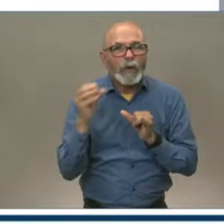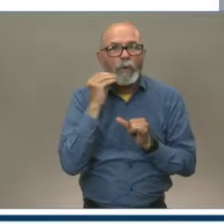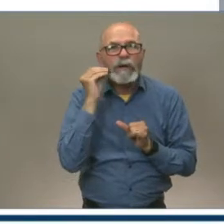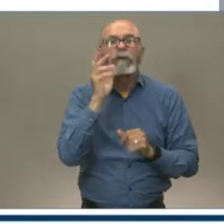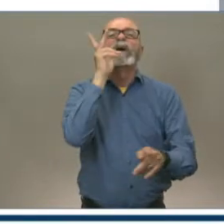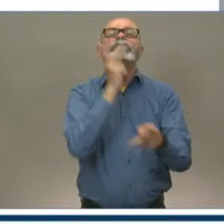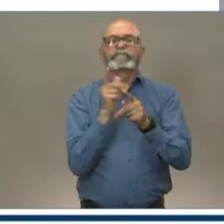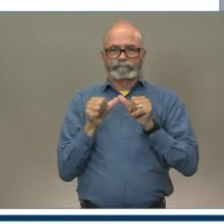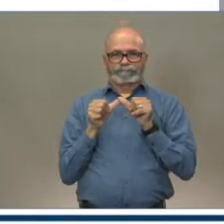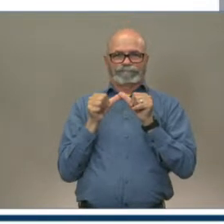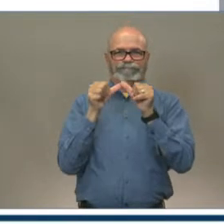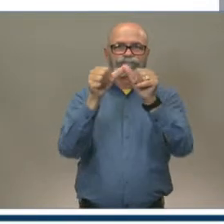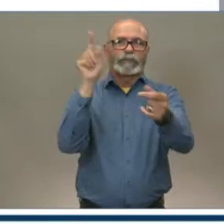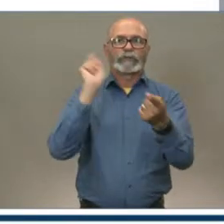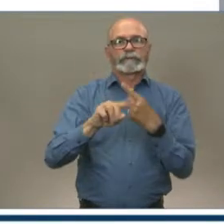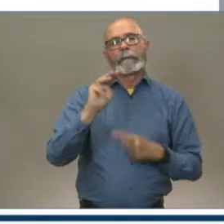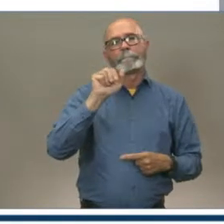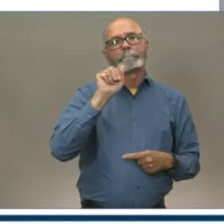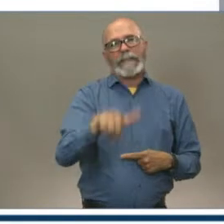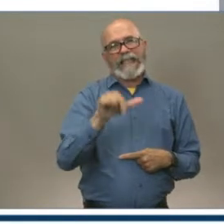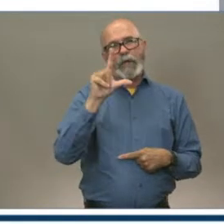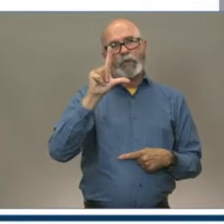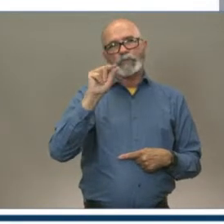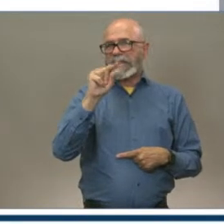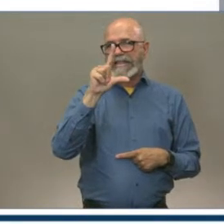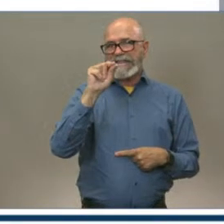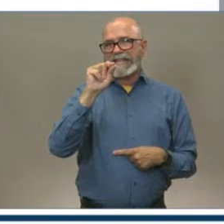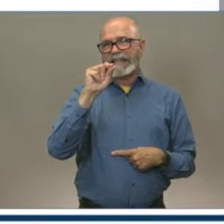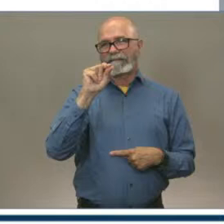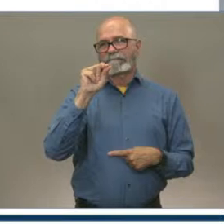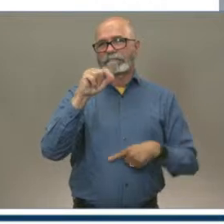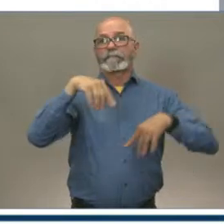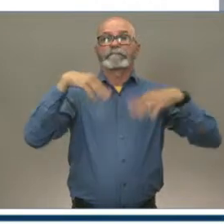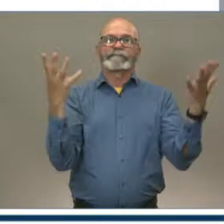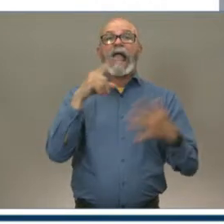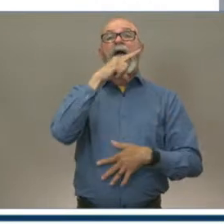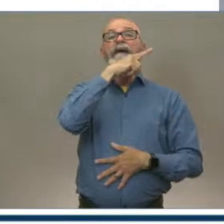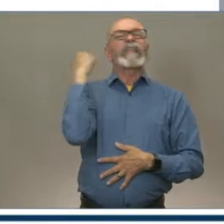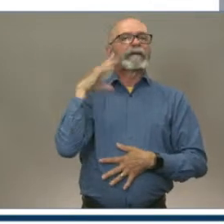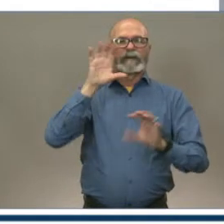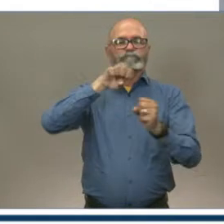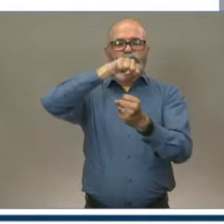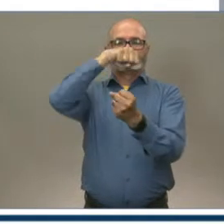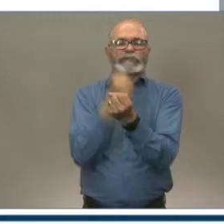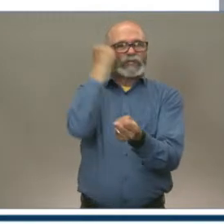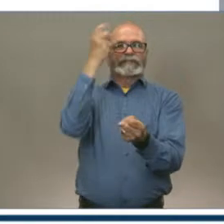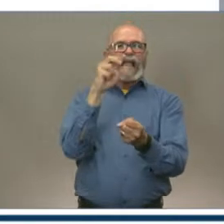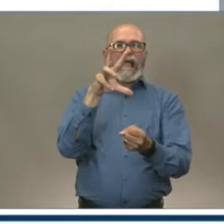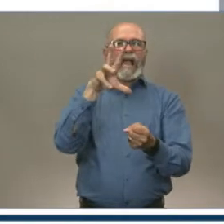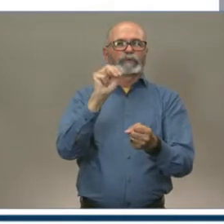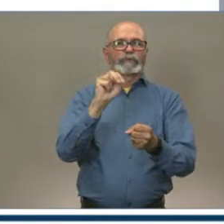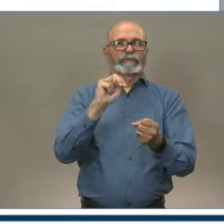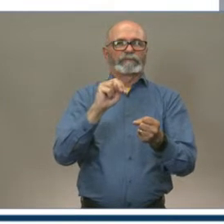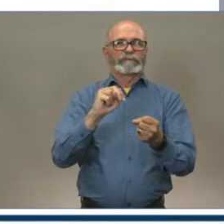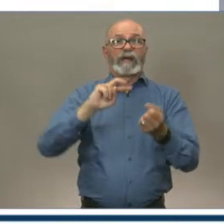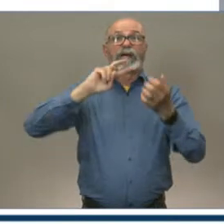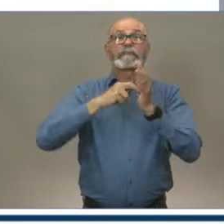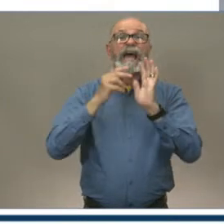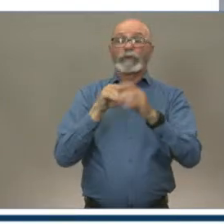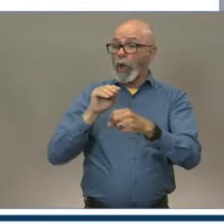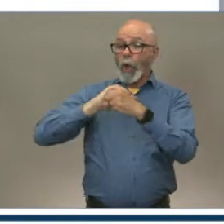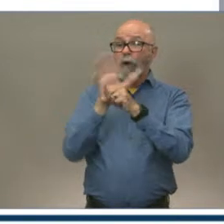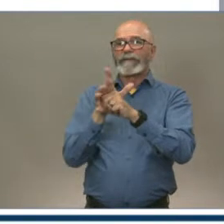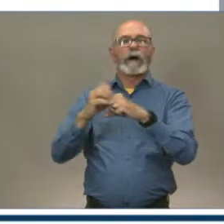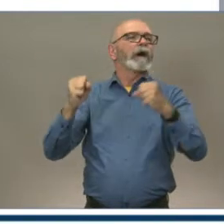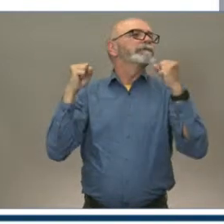full review of the order and the Halifax lockdown. COVID also loves a crowd, so we're going to reduce our gatherings.